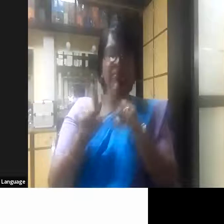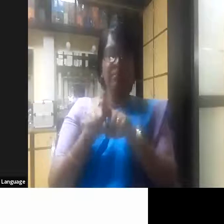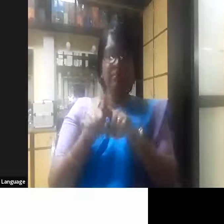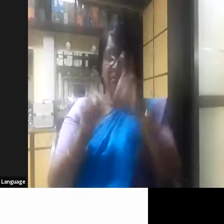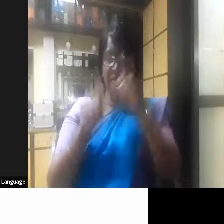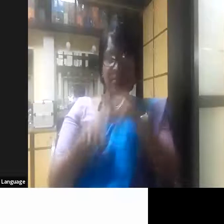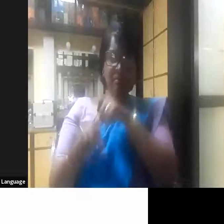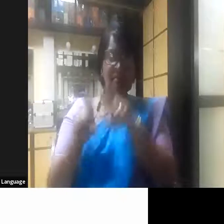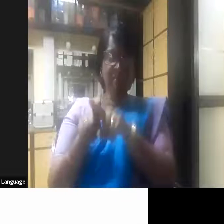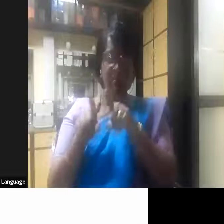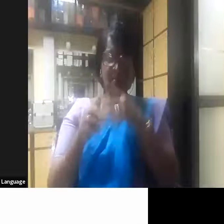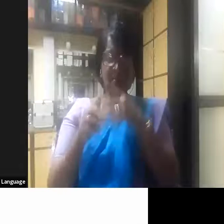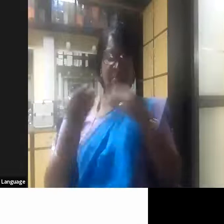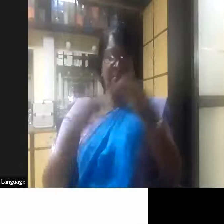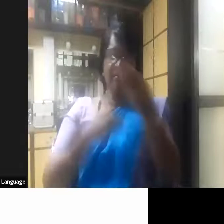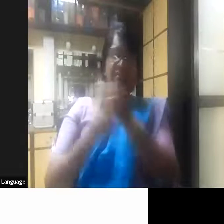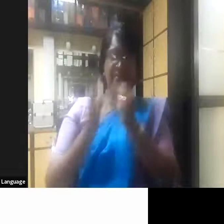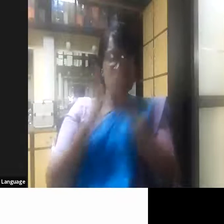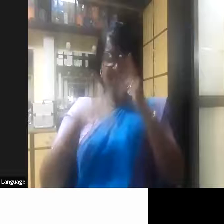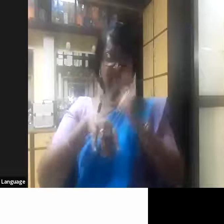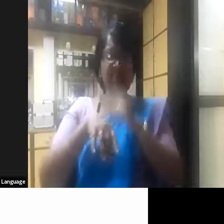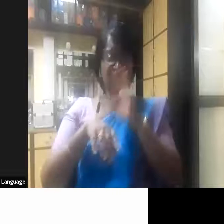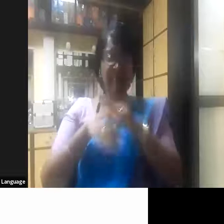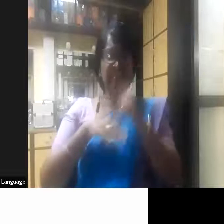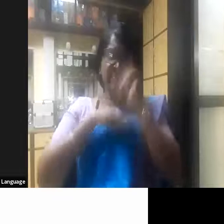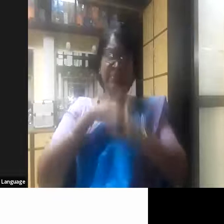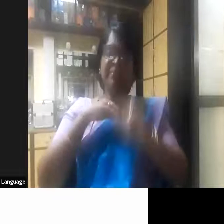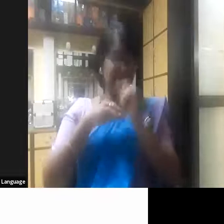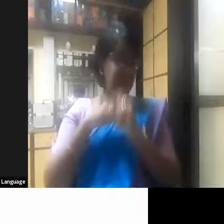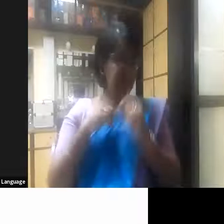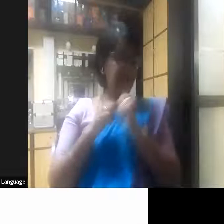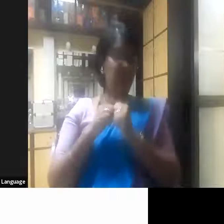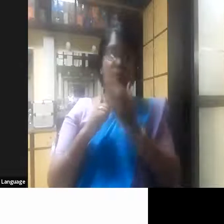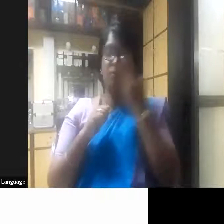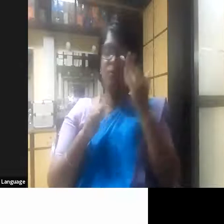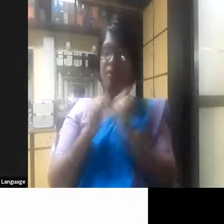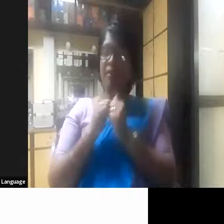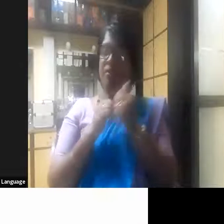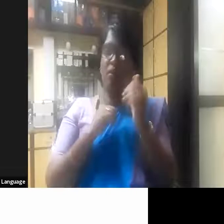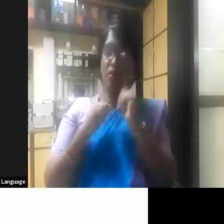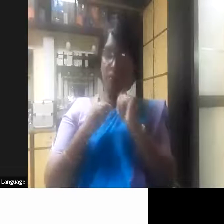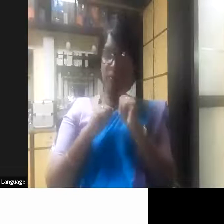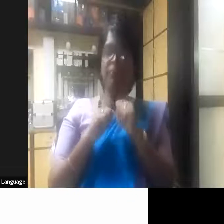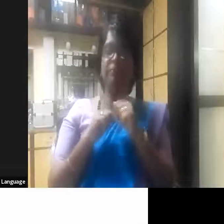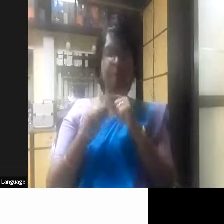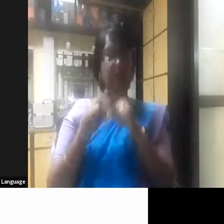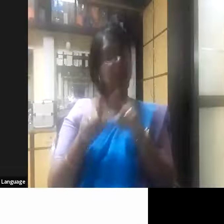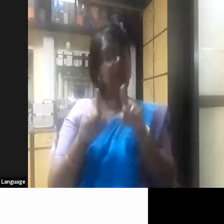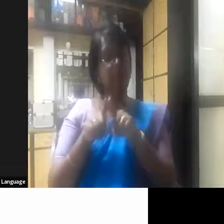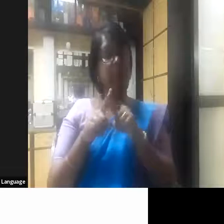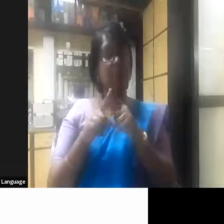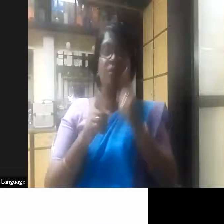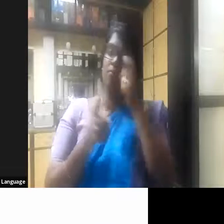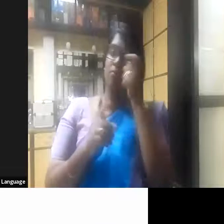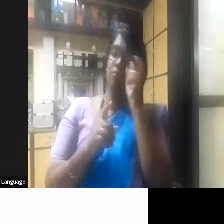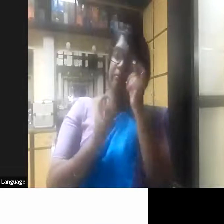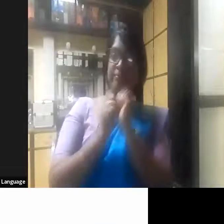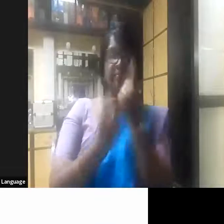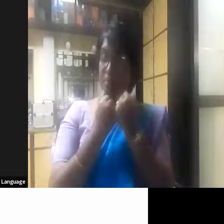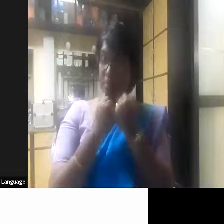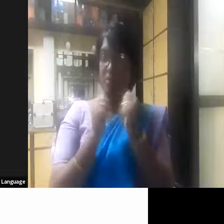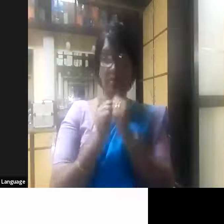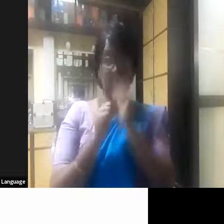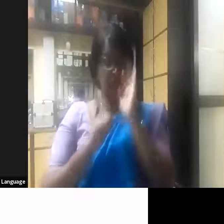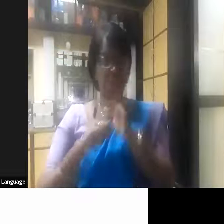plan, execute, track, trace, monitor, ship, or receive goods on a timely